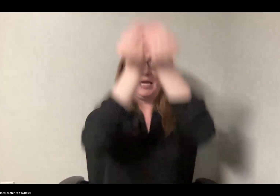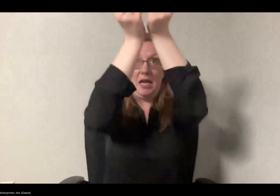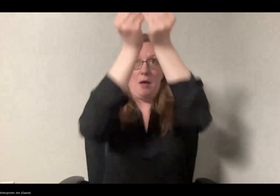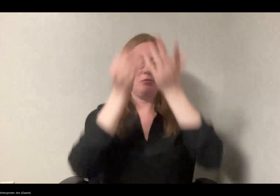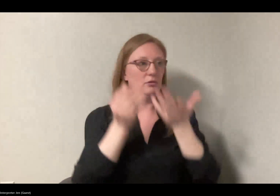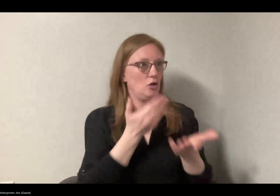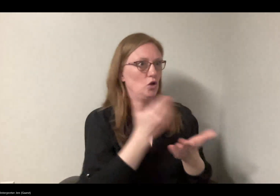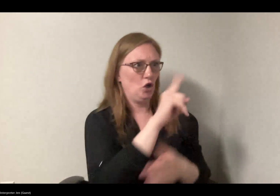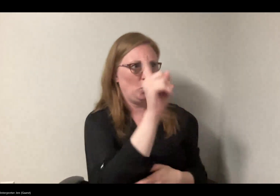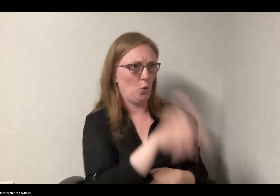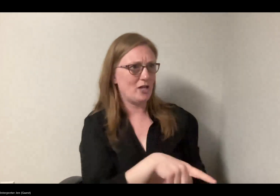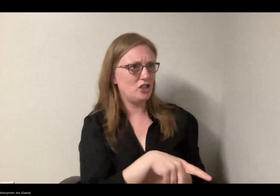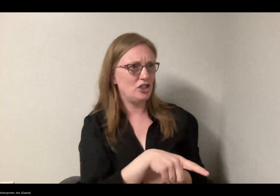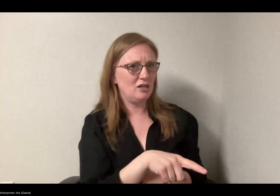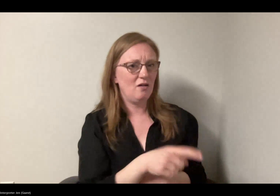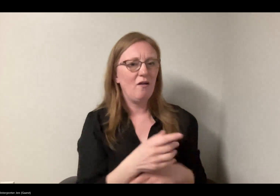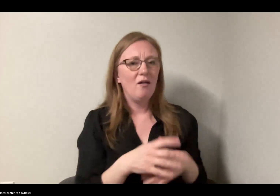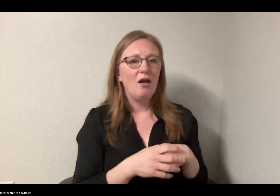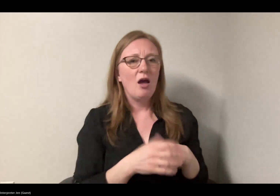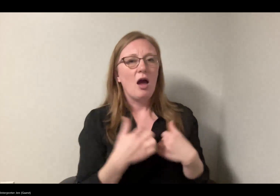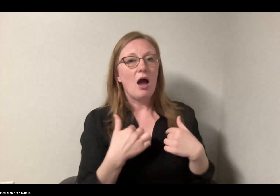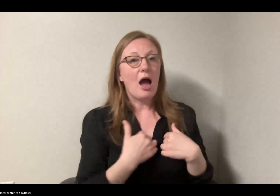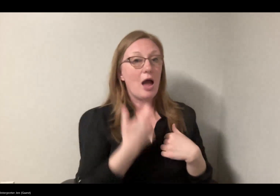good question, Michelle, because I was just looking at